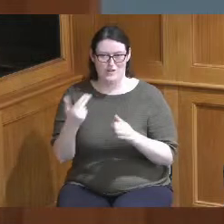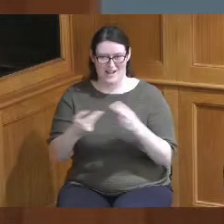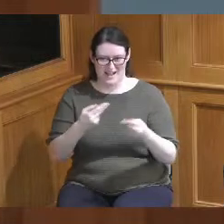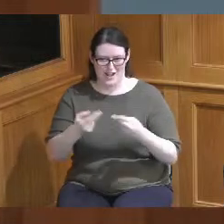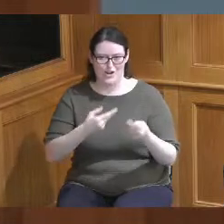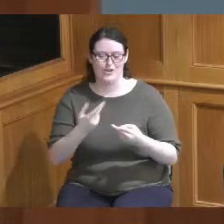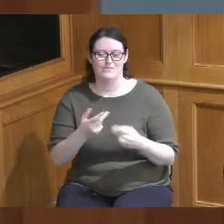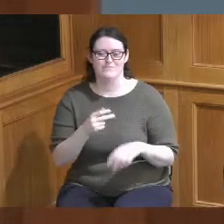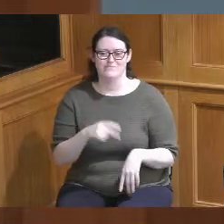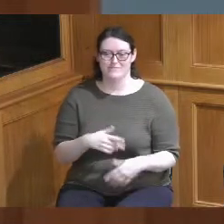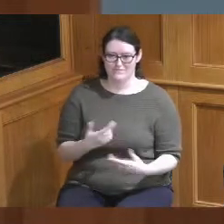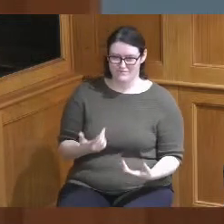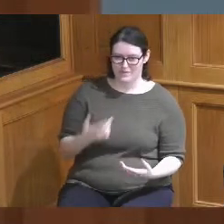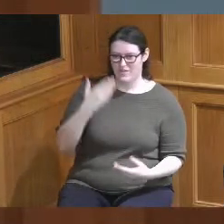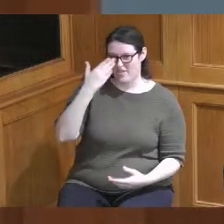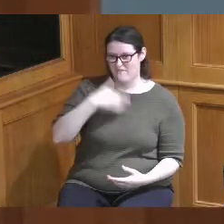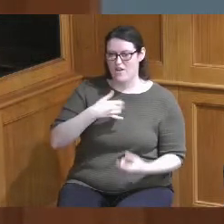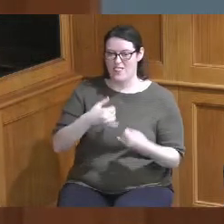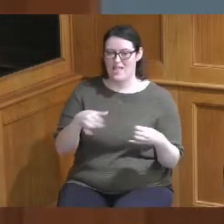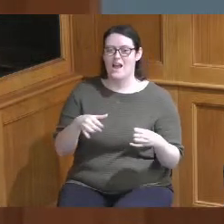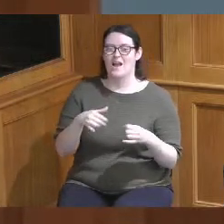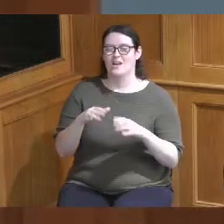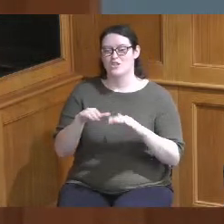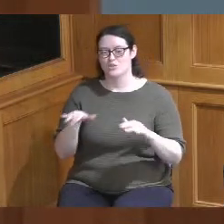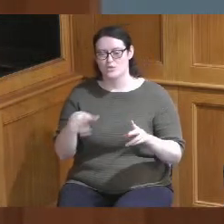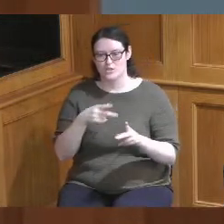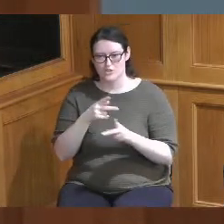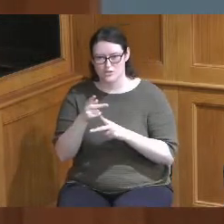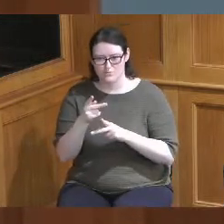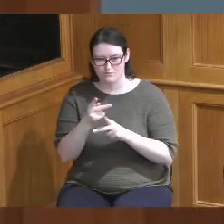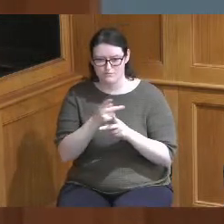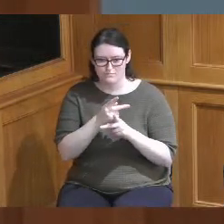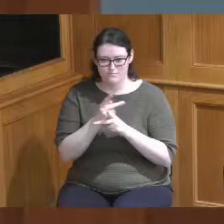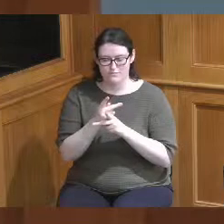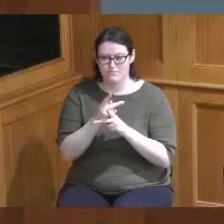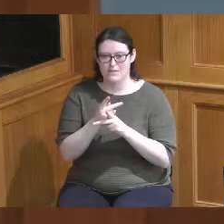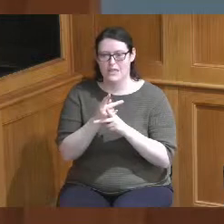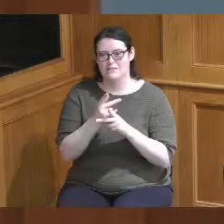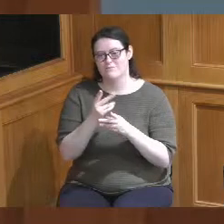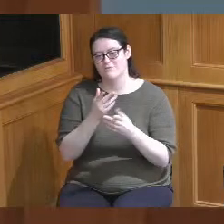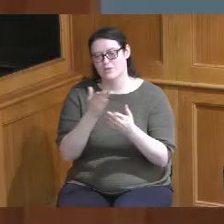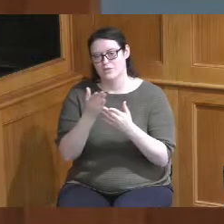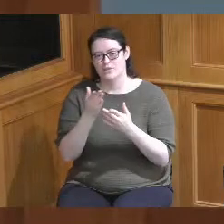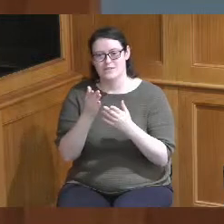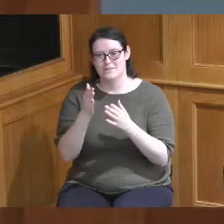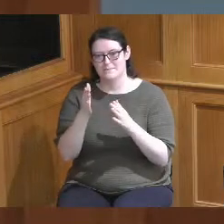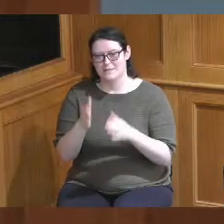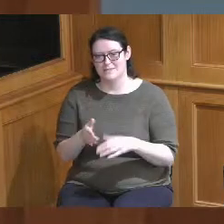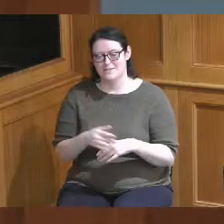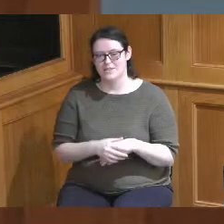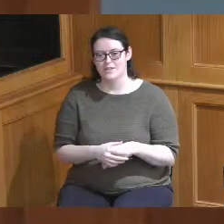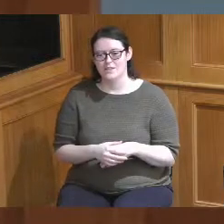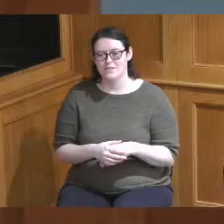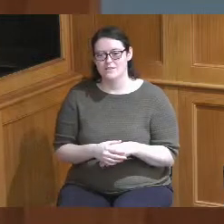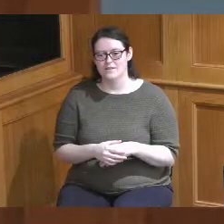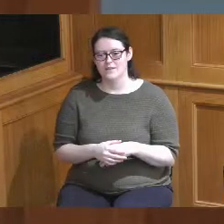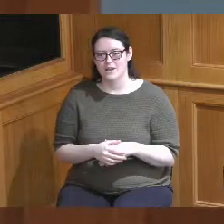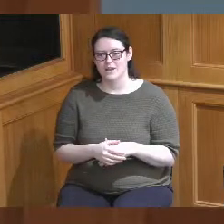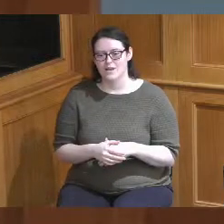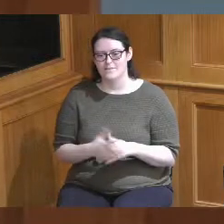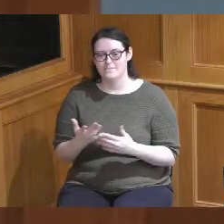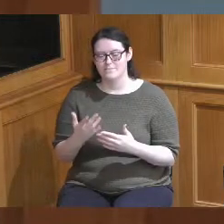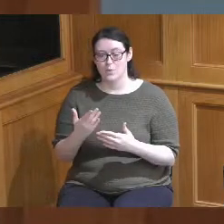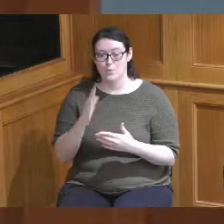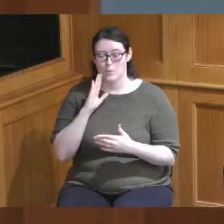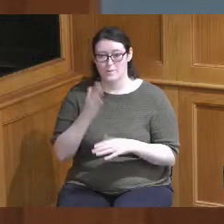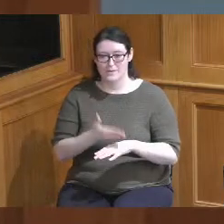those salaries for the frontline children's services casework position. So I think we've made some progress there. We continue to make progress there. We're going to